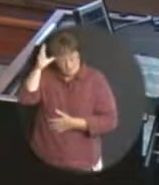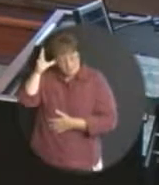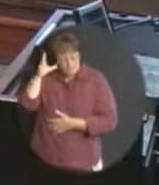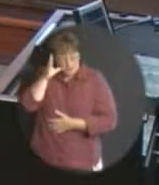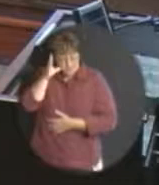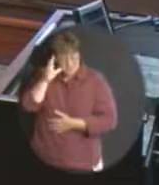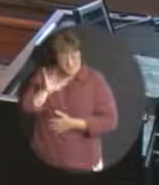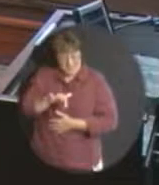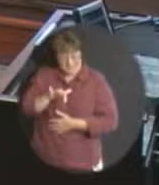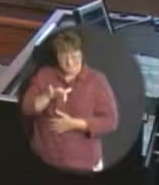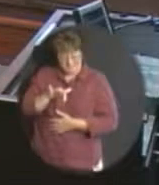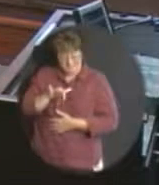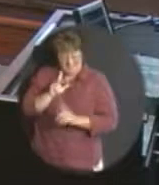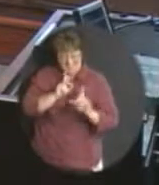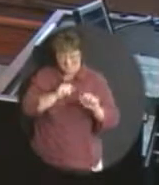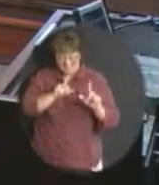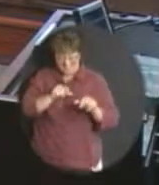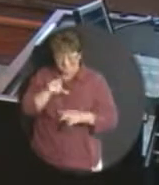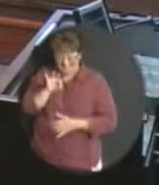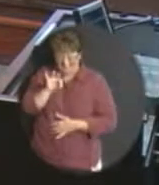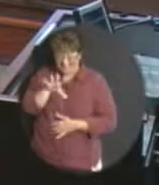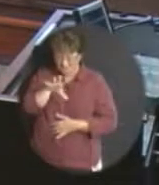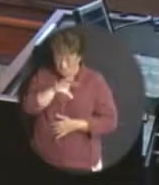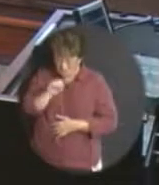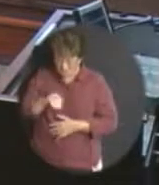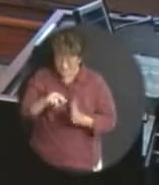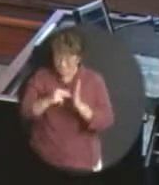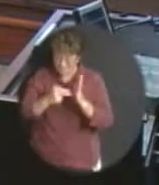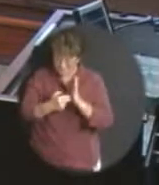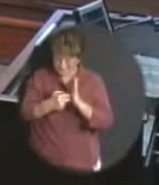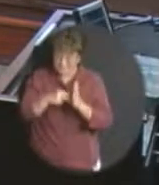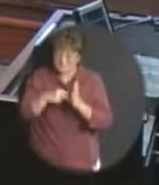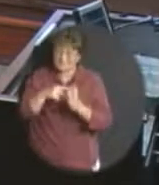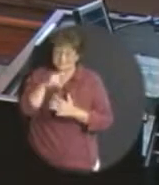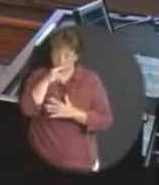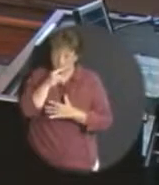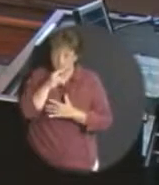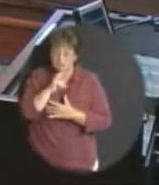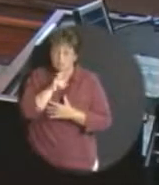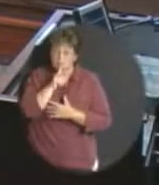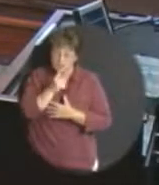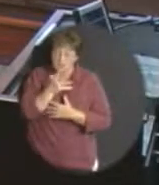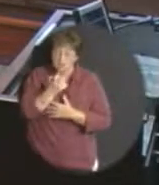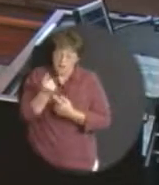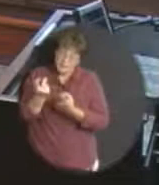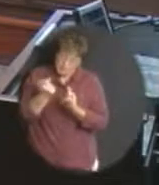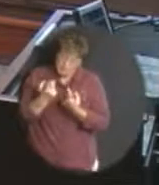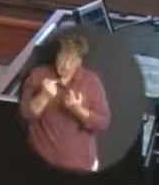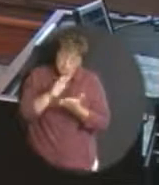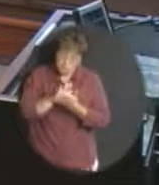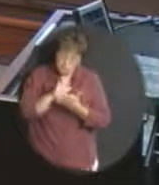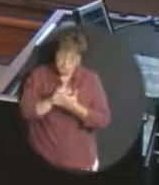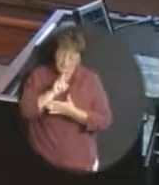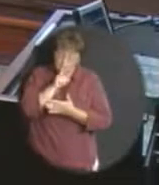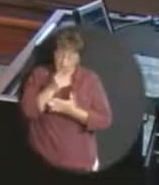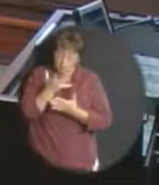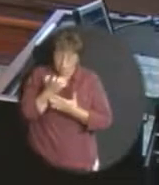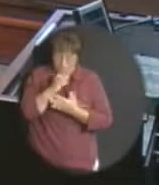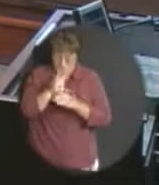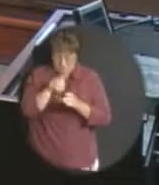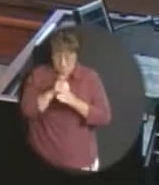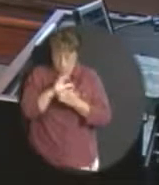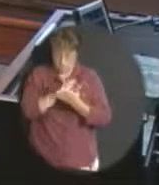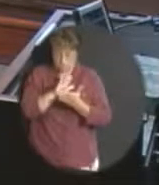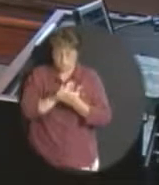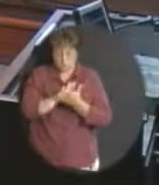is those kids really like coming to school. They want to be in school. They want, and it's a kudos to the parents as well for making sure that